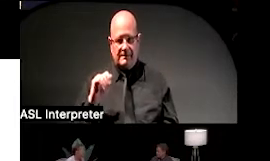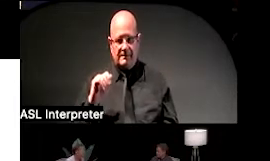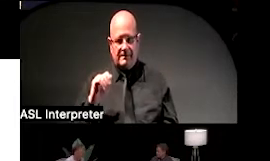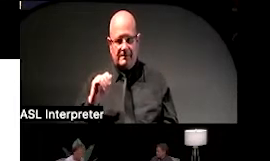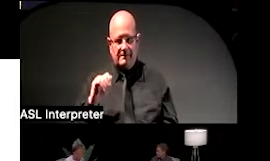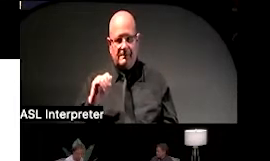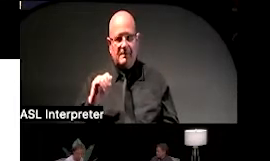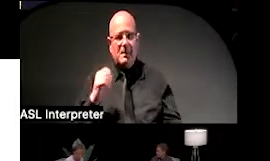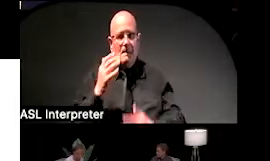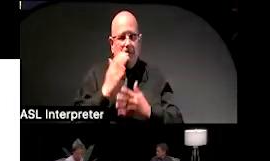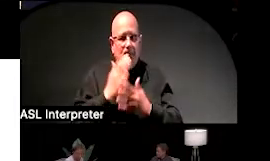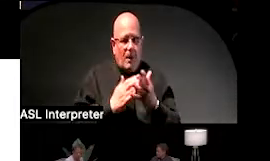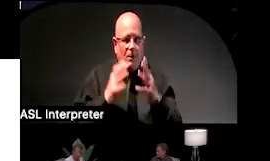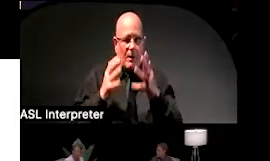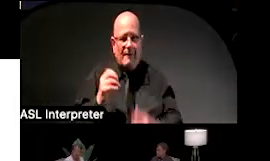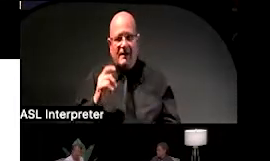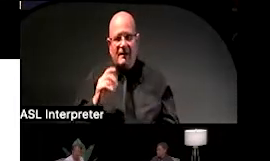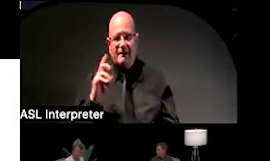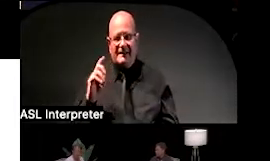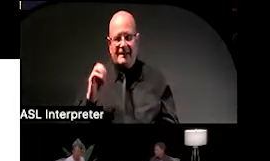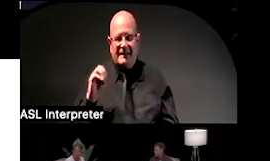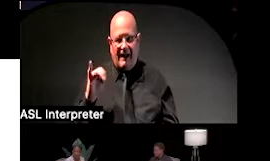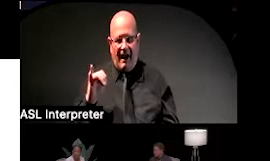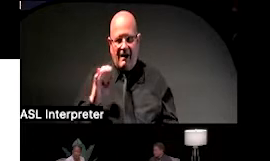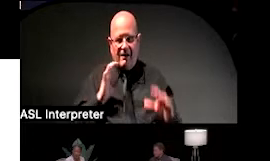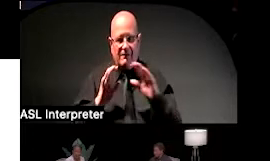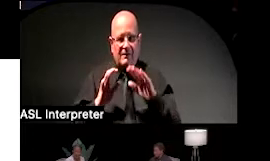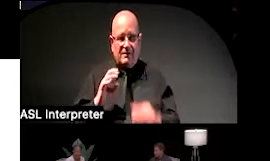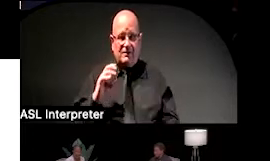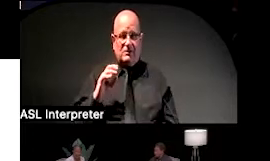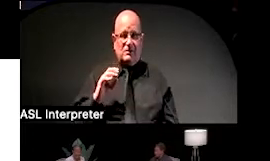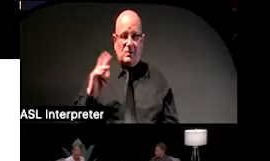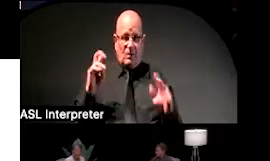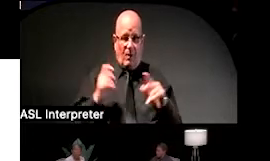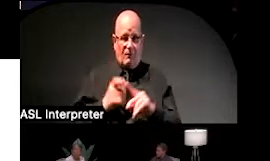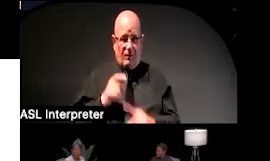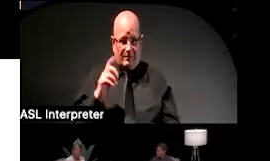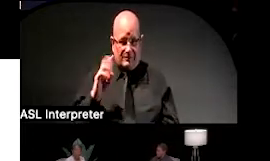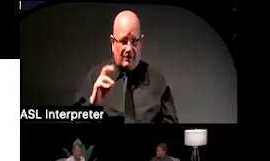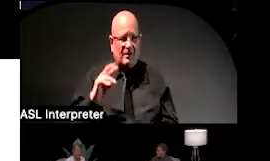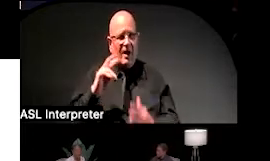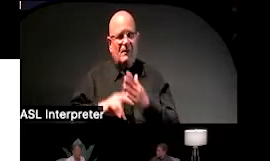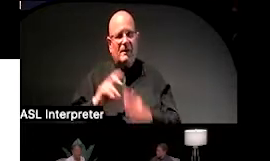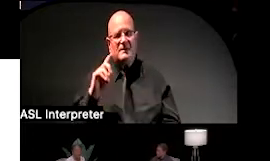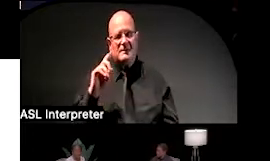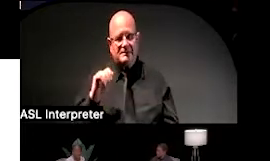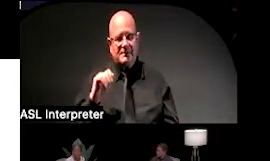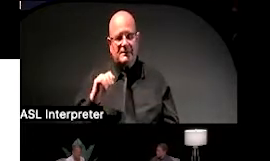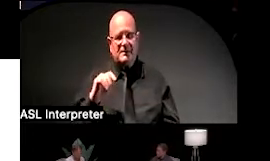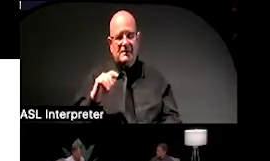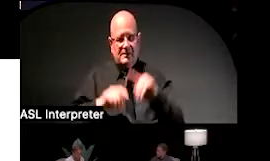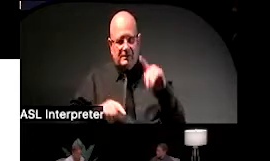out of the DEI conversation. Okay. And this is a quote from Dr. Reed that I read in the Disability as Diversity